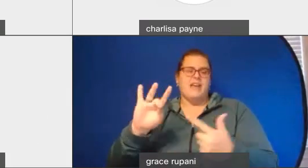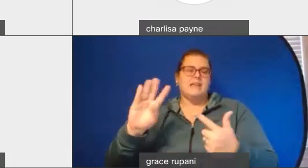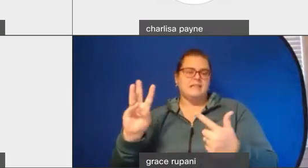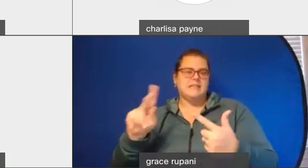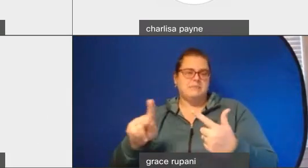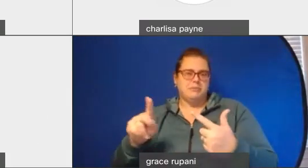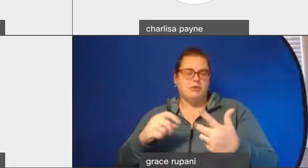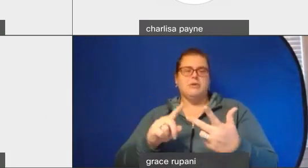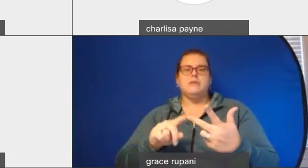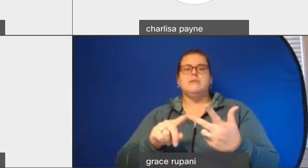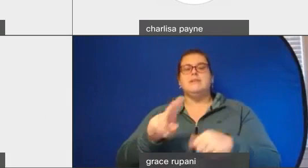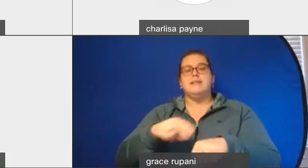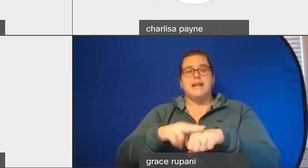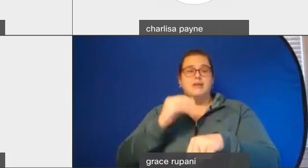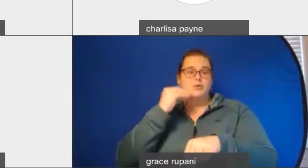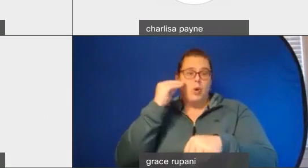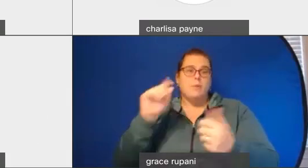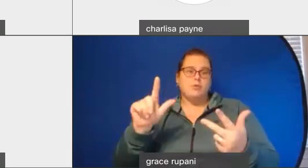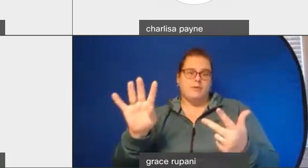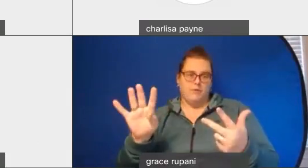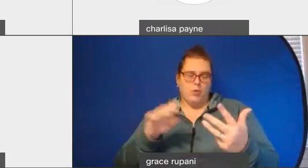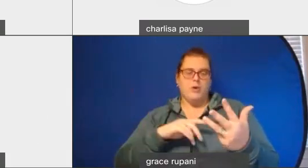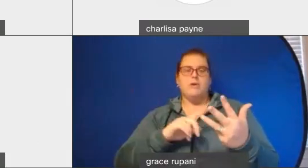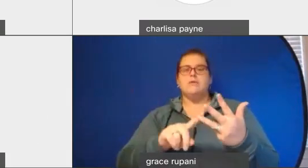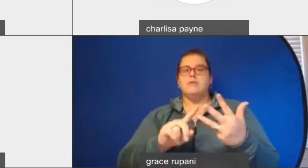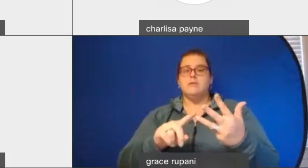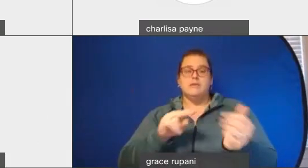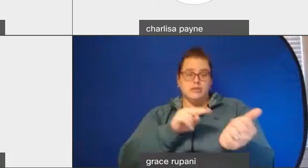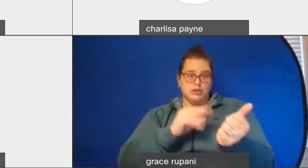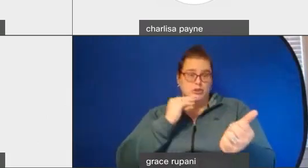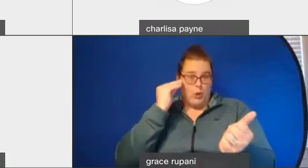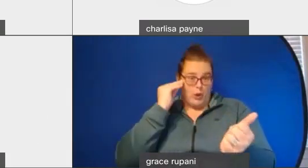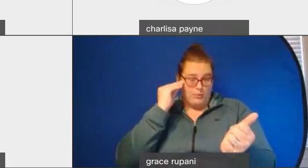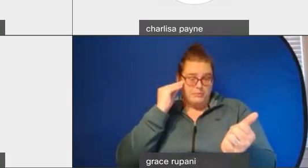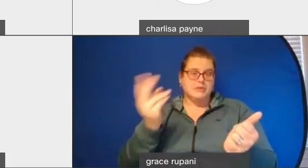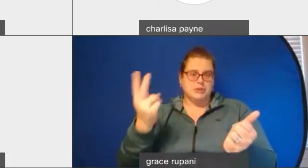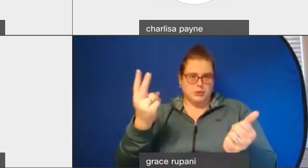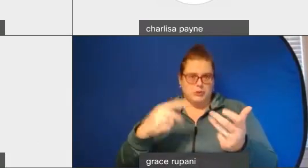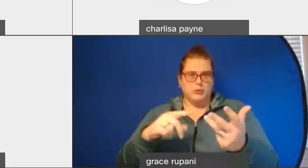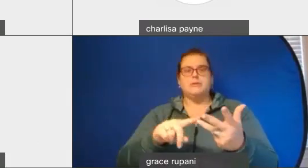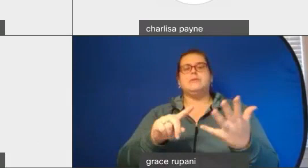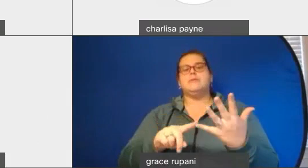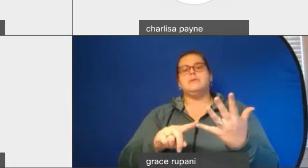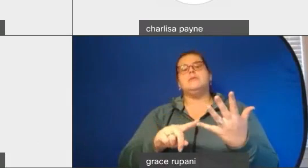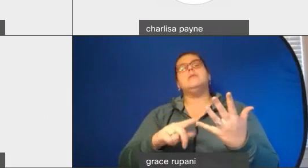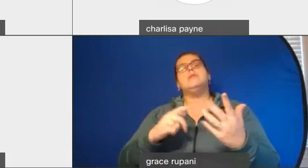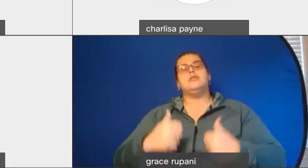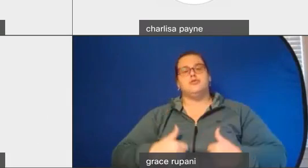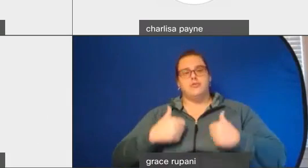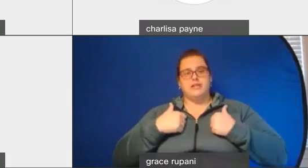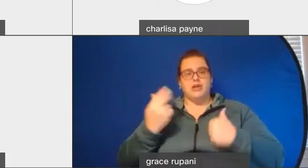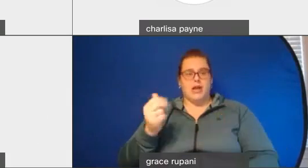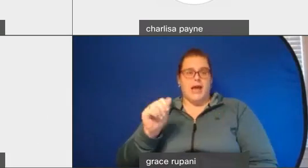were in natural homes, 2 were in nursing homes, 27 were in residential